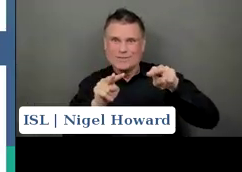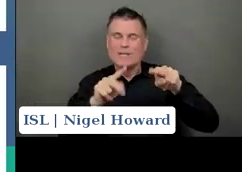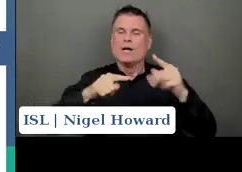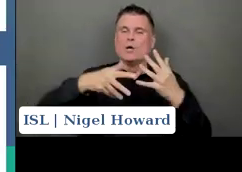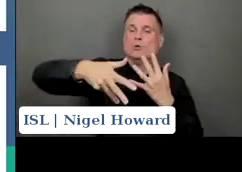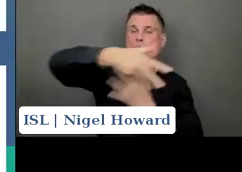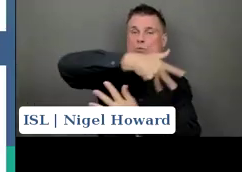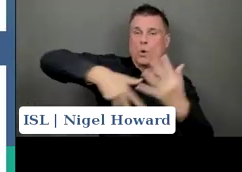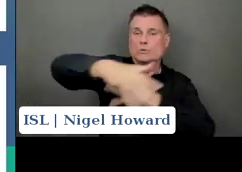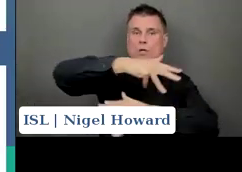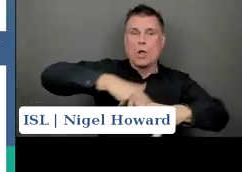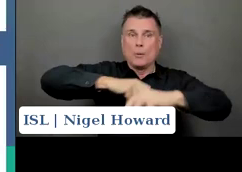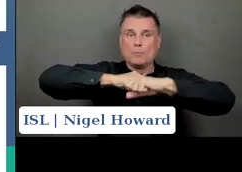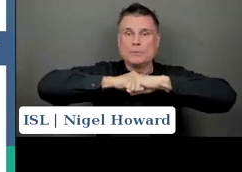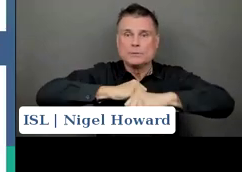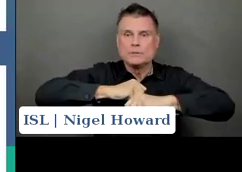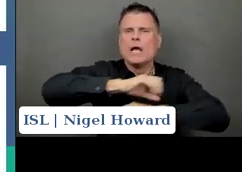support systems strengthening.